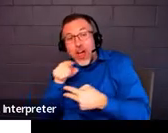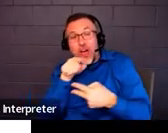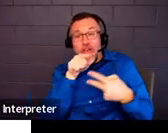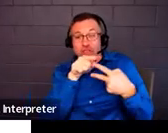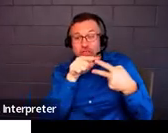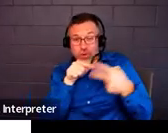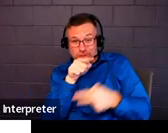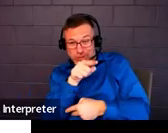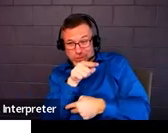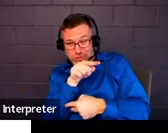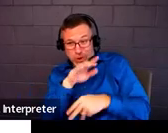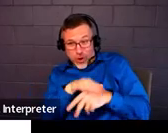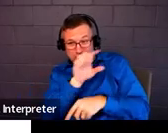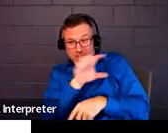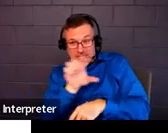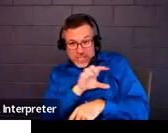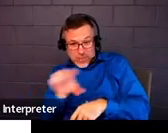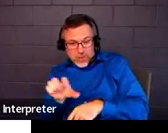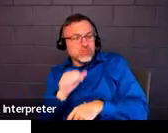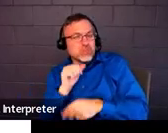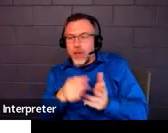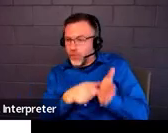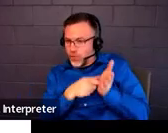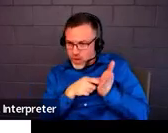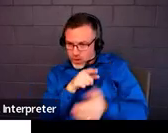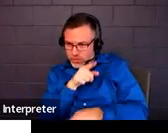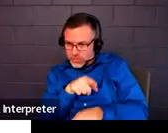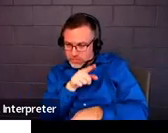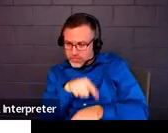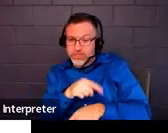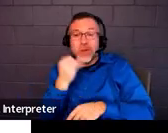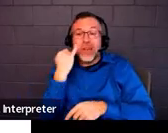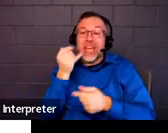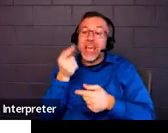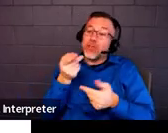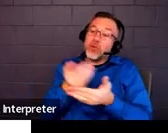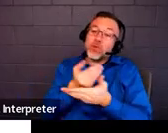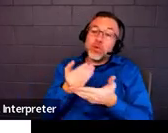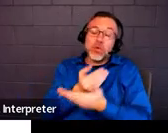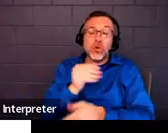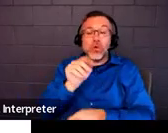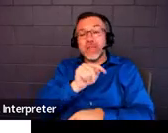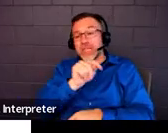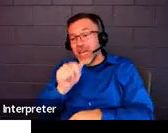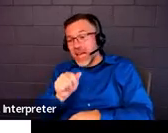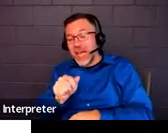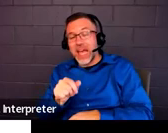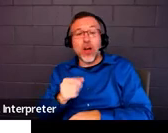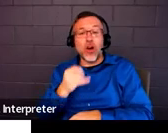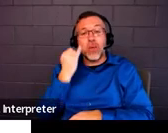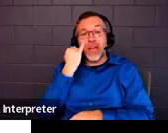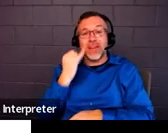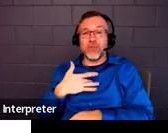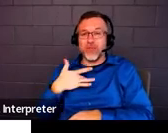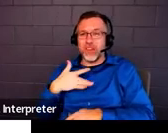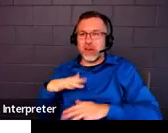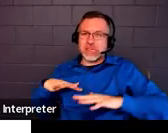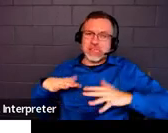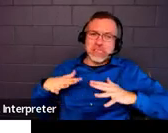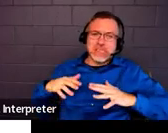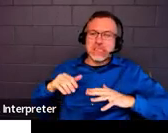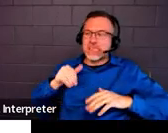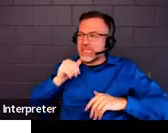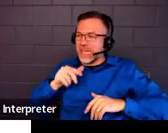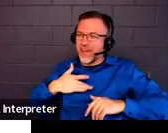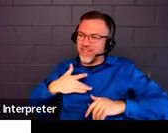administrators. So if you are a new test administrator or a test administrator who feels like you want extra preparation, please